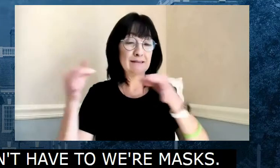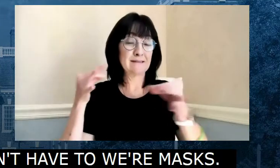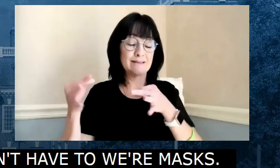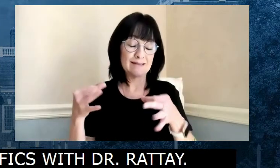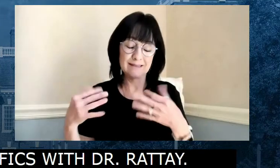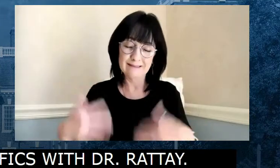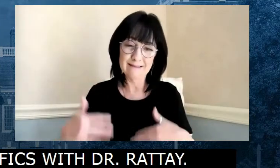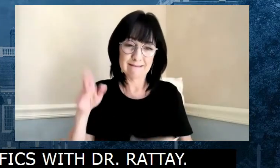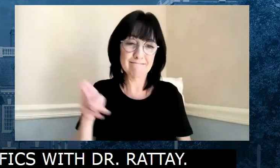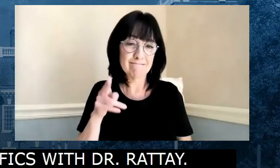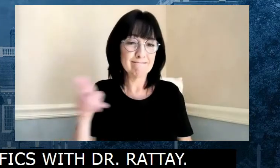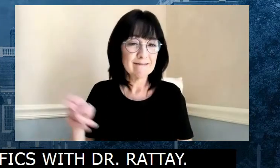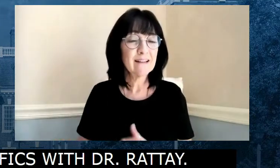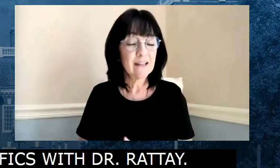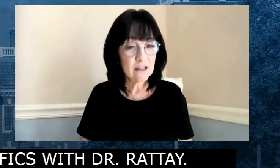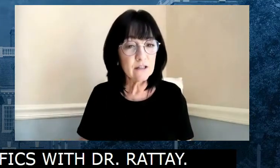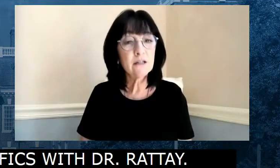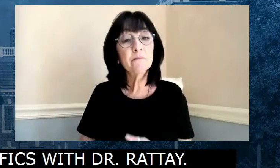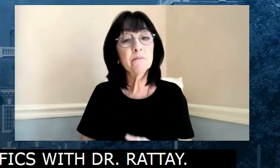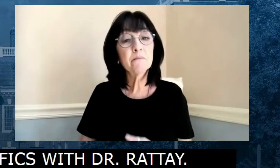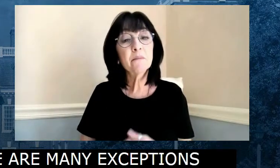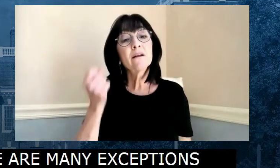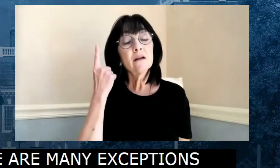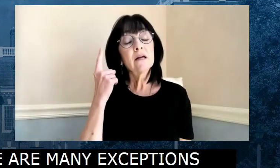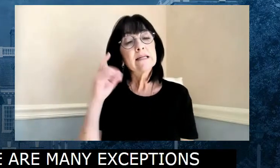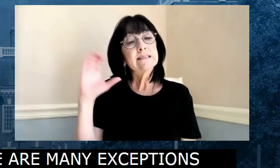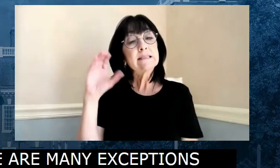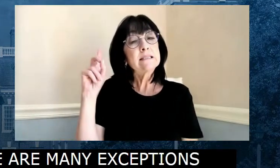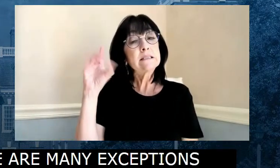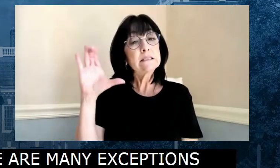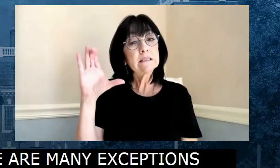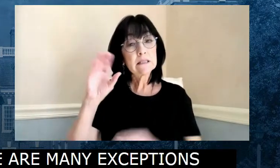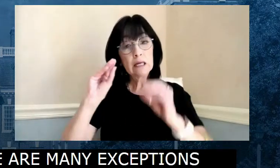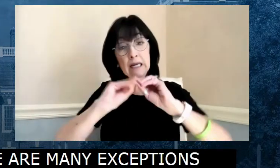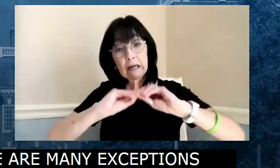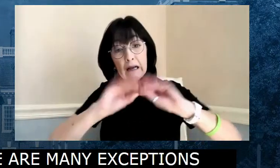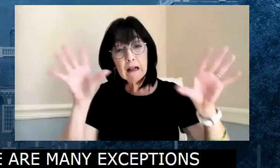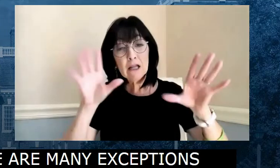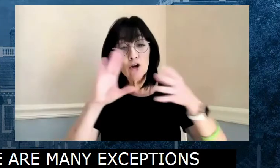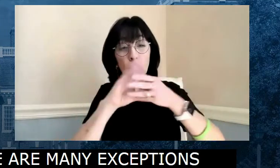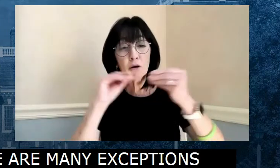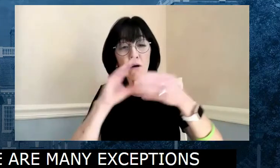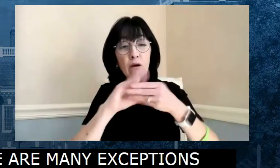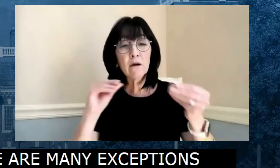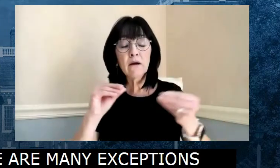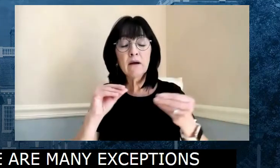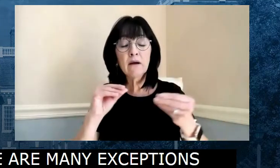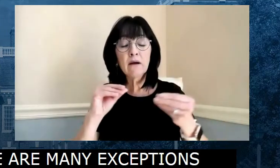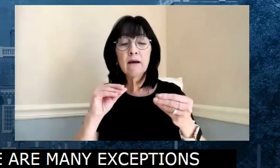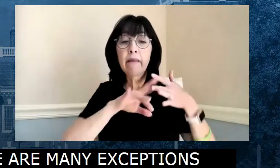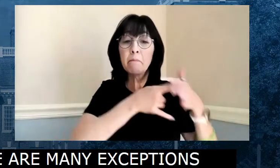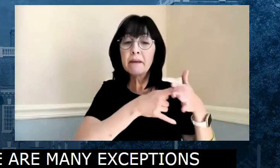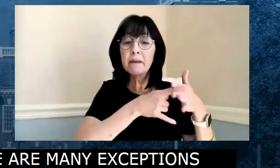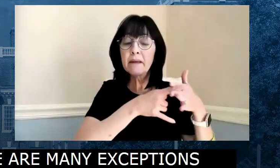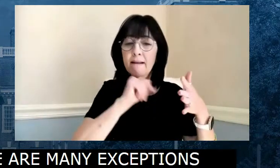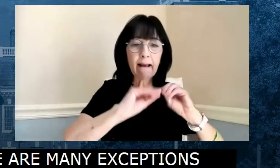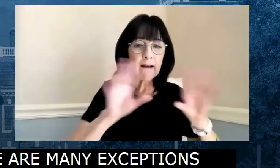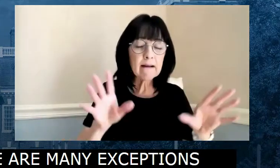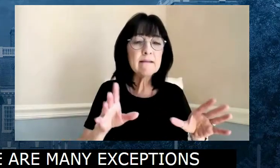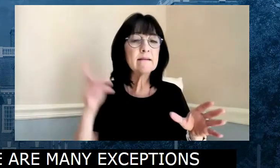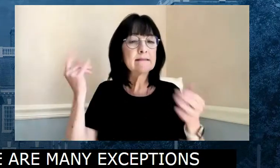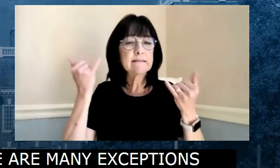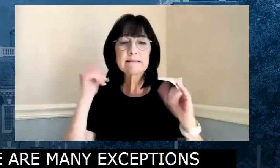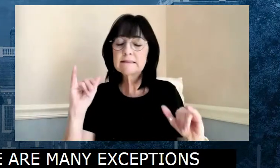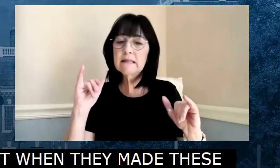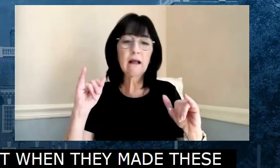the CDC wasn't very clear about when they made these pronouncements, but we'll work through it.